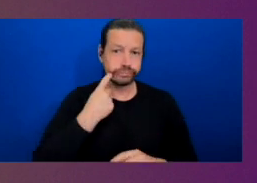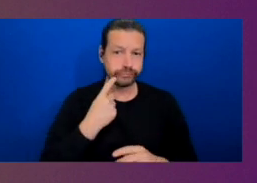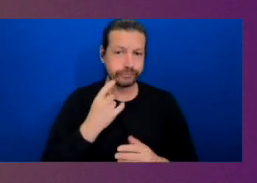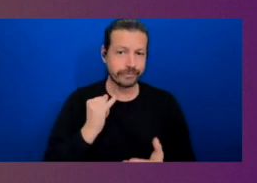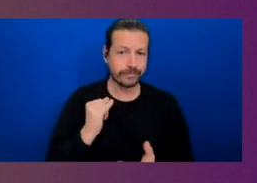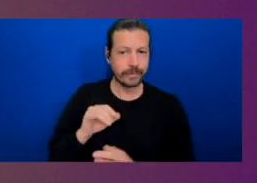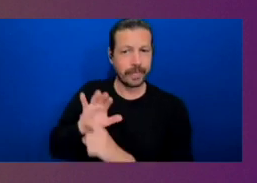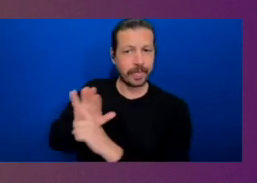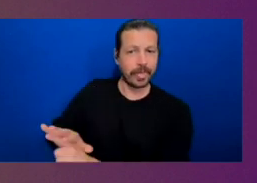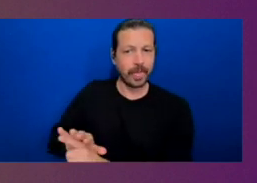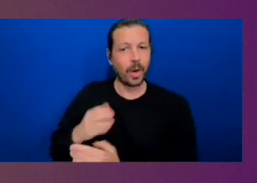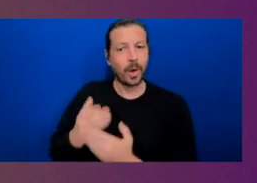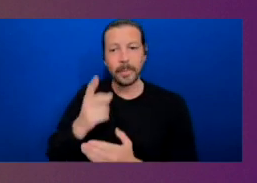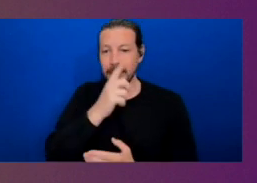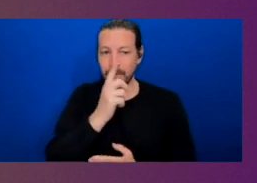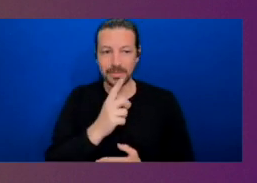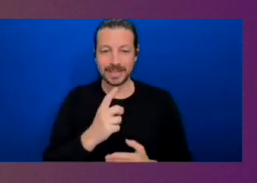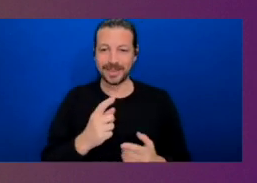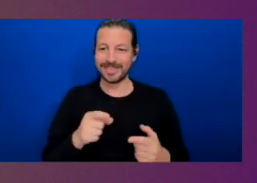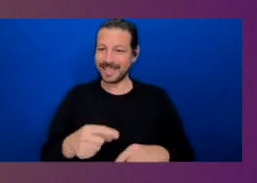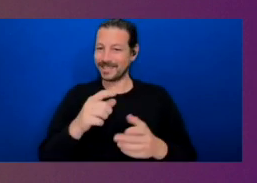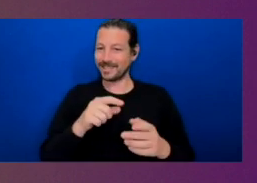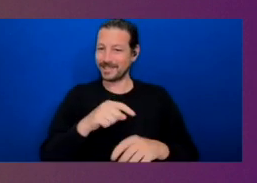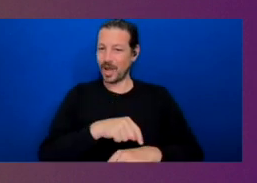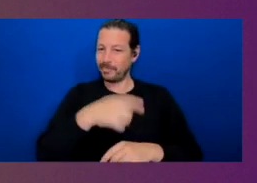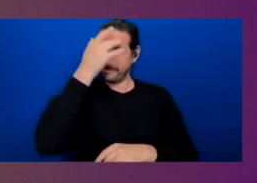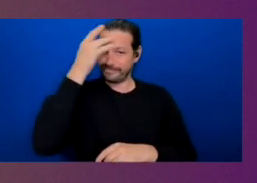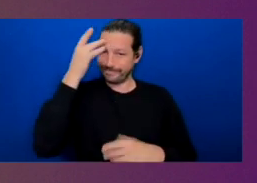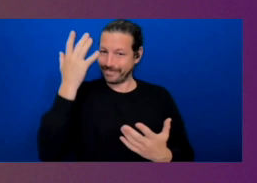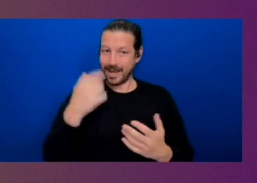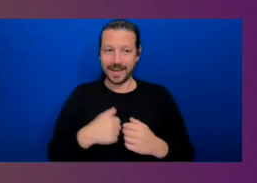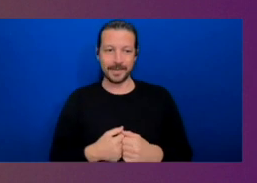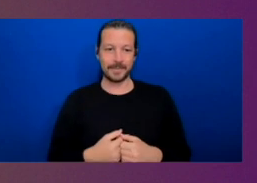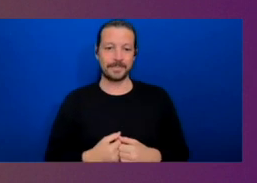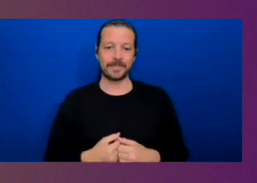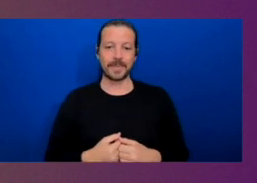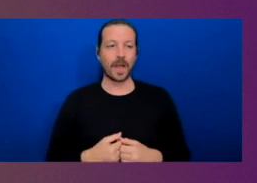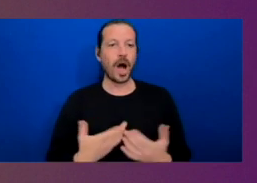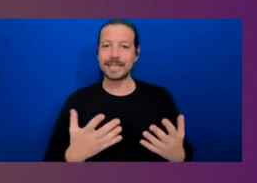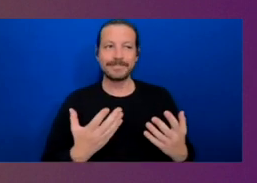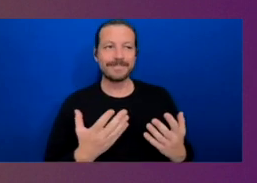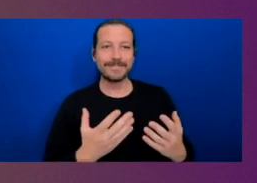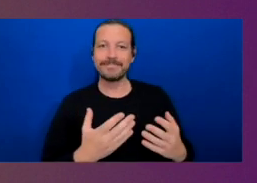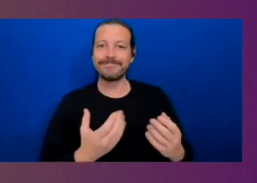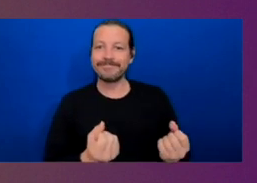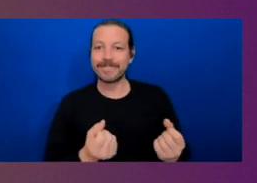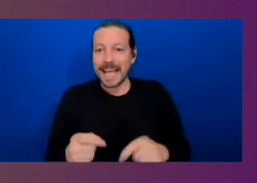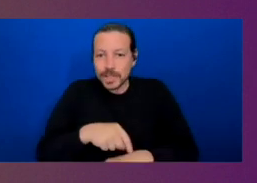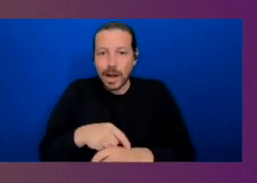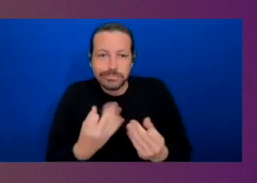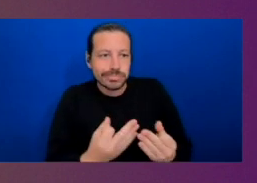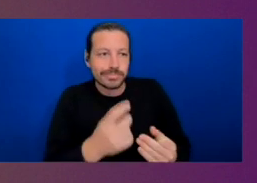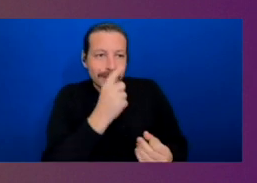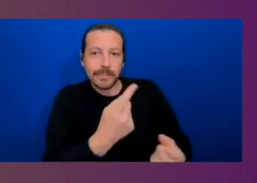have that fuel to do better, that knowledge of how people experience things differently, that I was creating